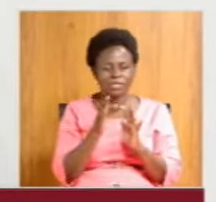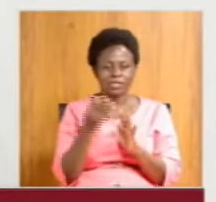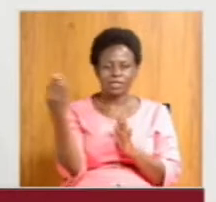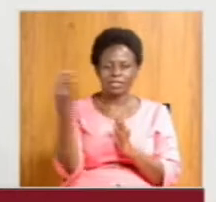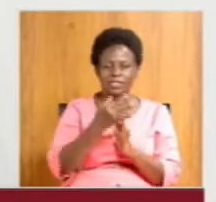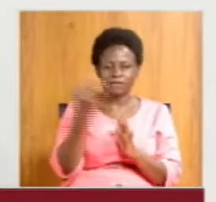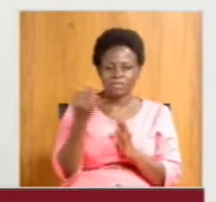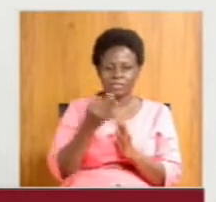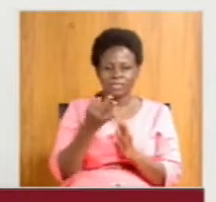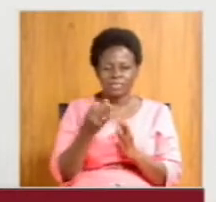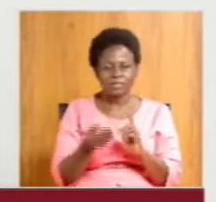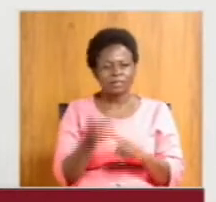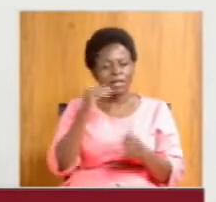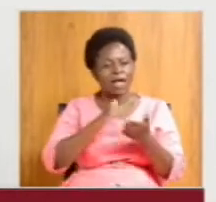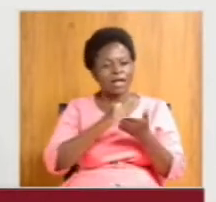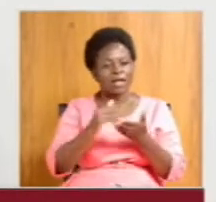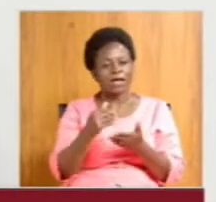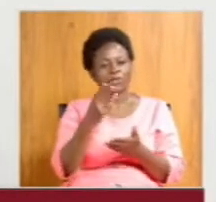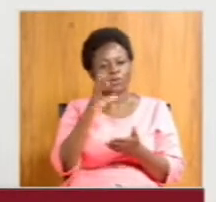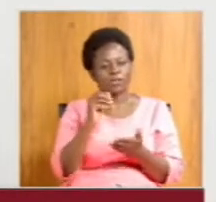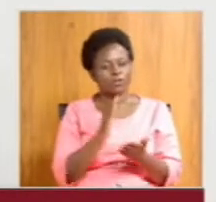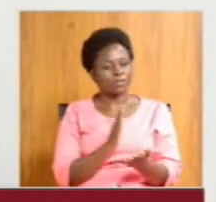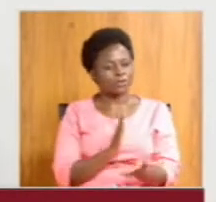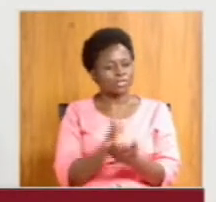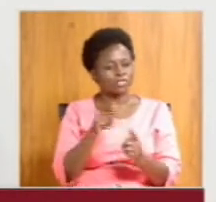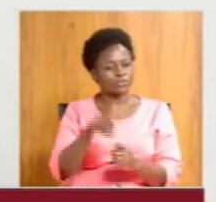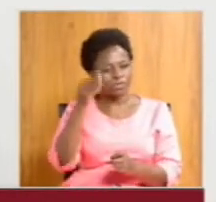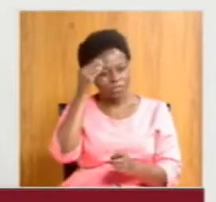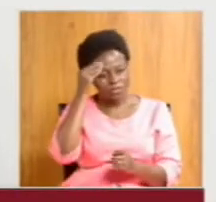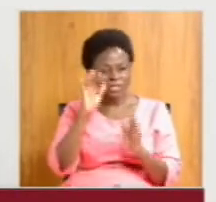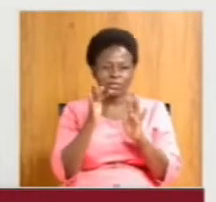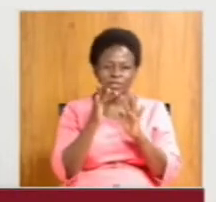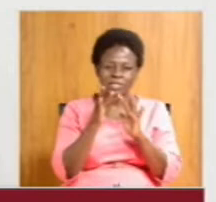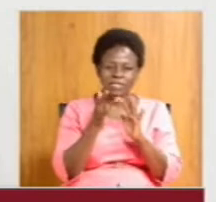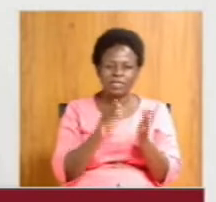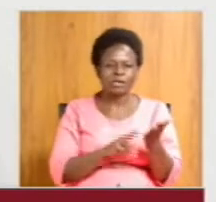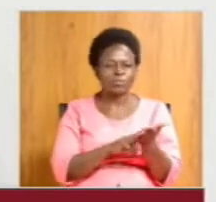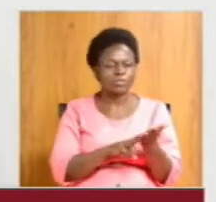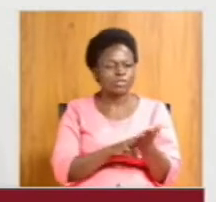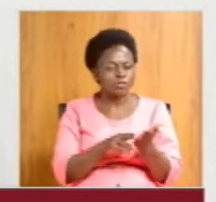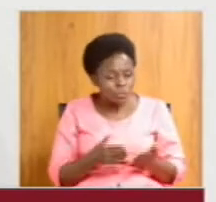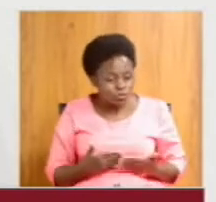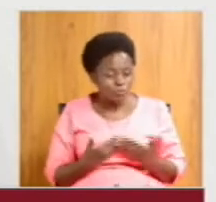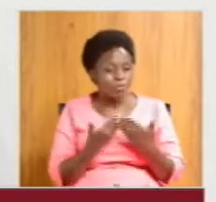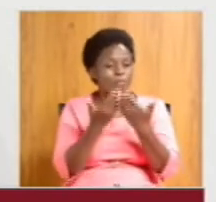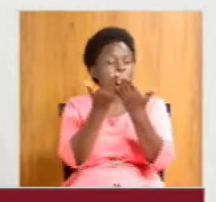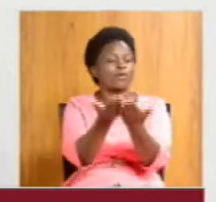facilitating the attainment of Article 30 on the right to education. Internet is now being used to provide